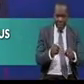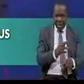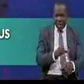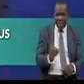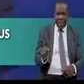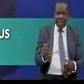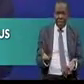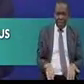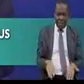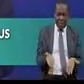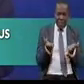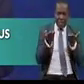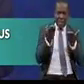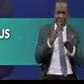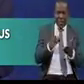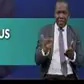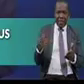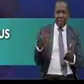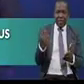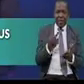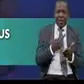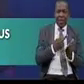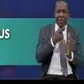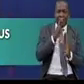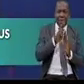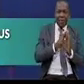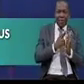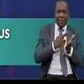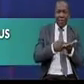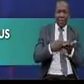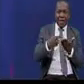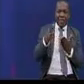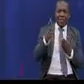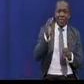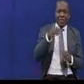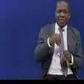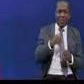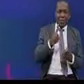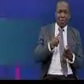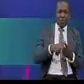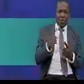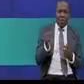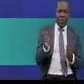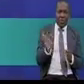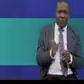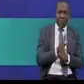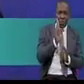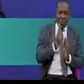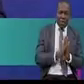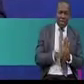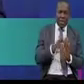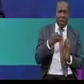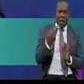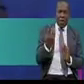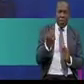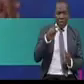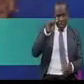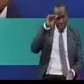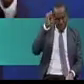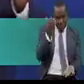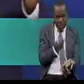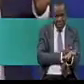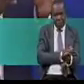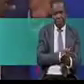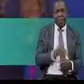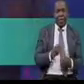in the fullness of the Son. We're looking at number one. Number one, patiently running the race